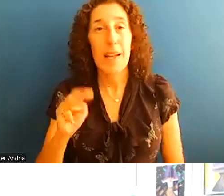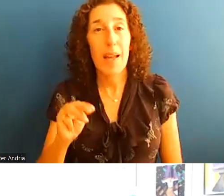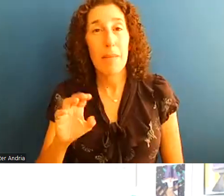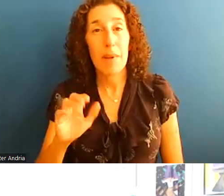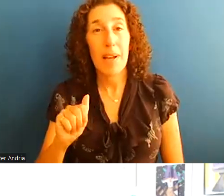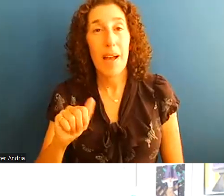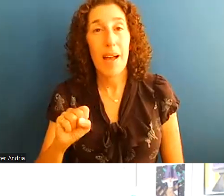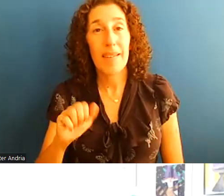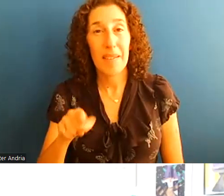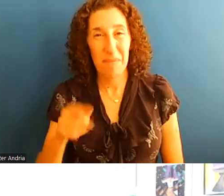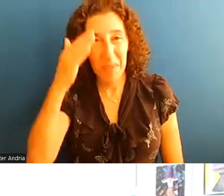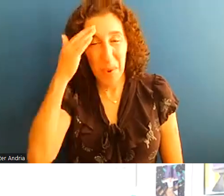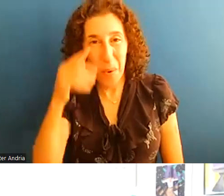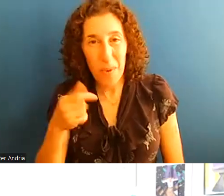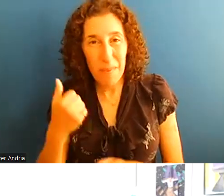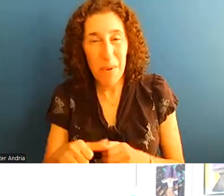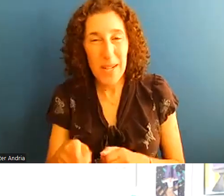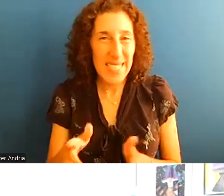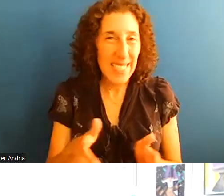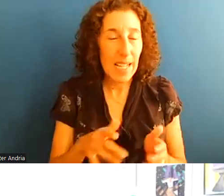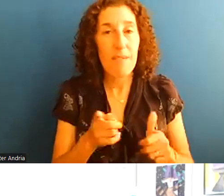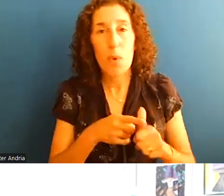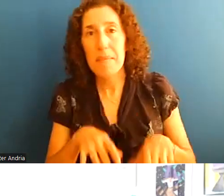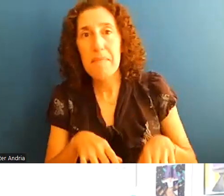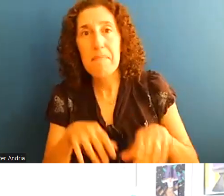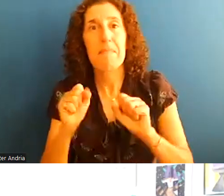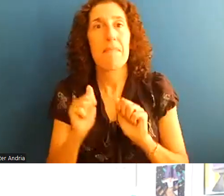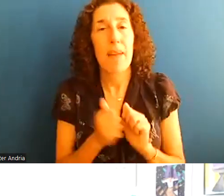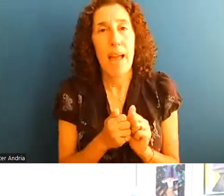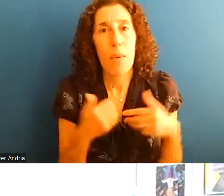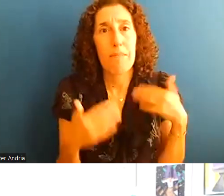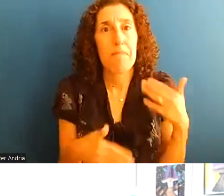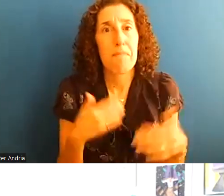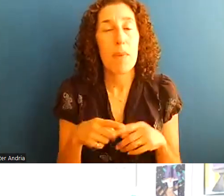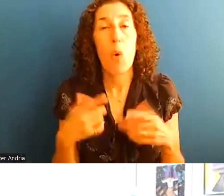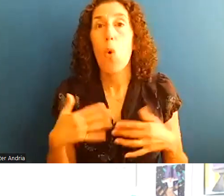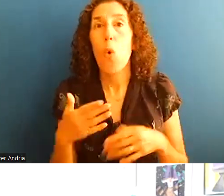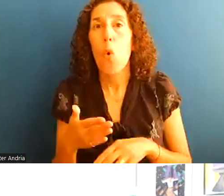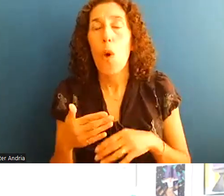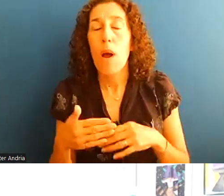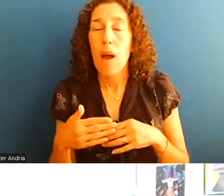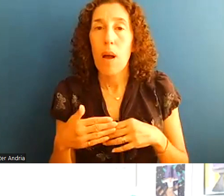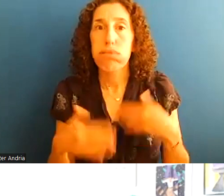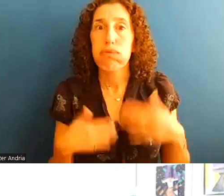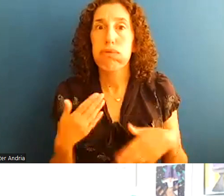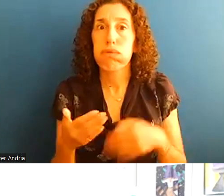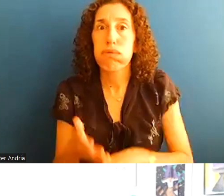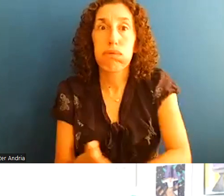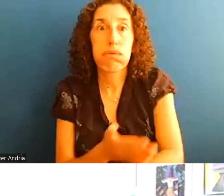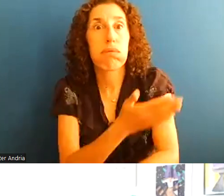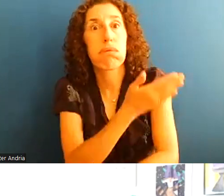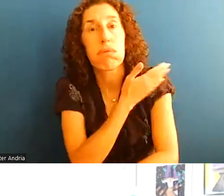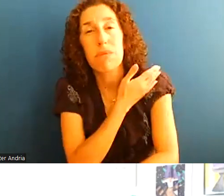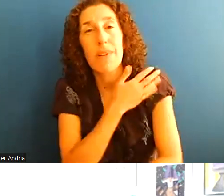get this program together would understand where we were and how much progress we've made. So just like everyone else, it just